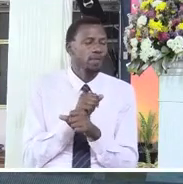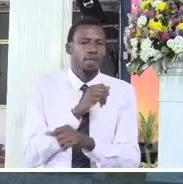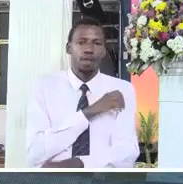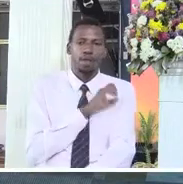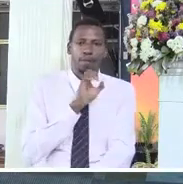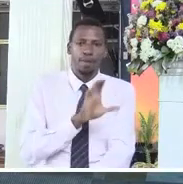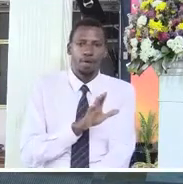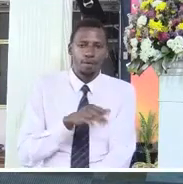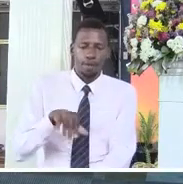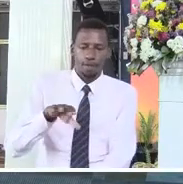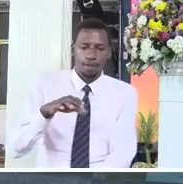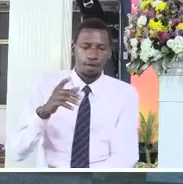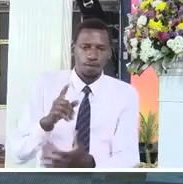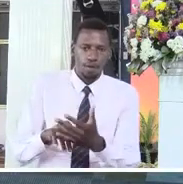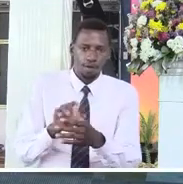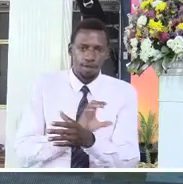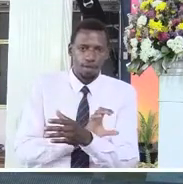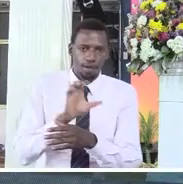empowerment in terms of career,